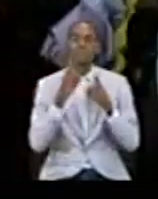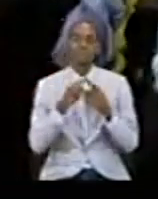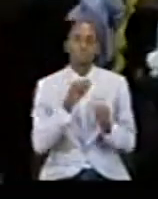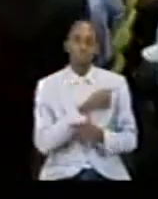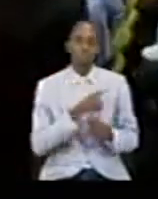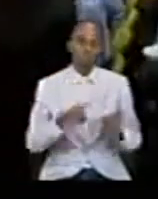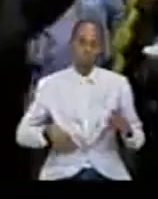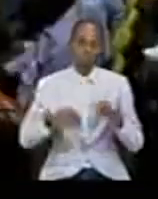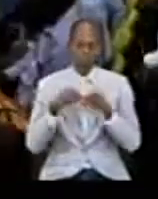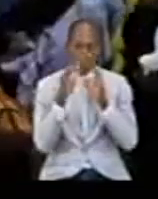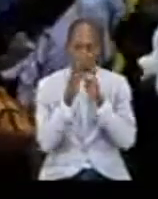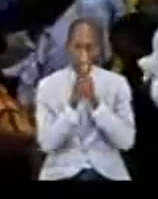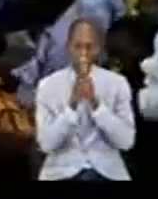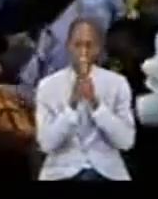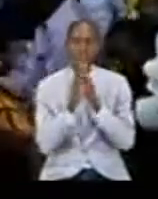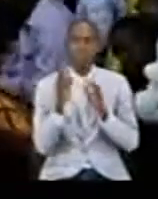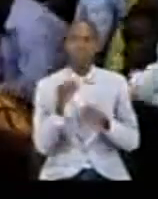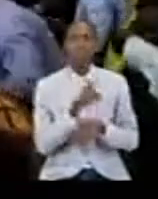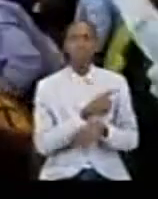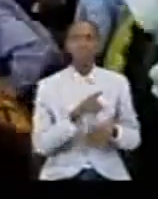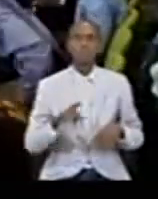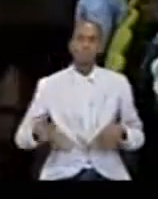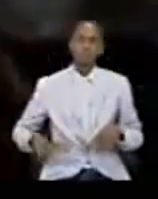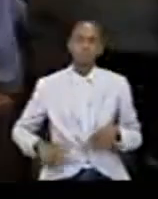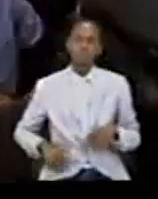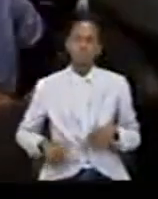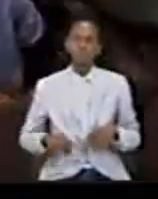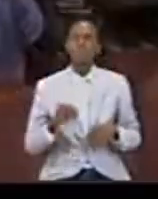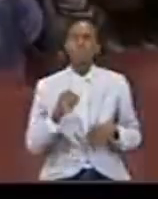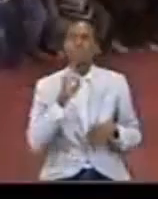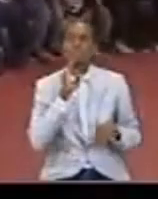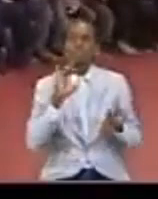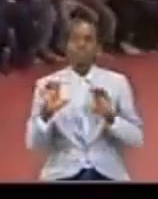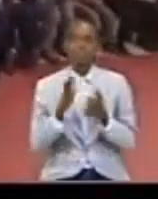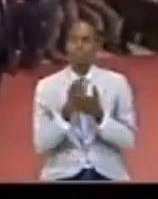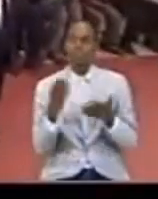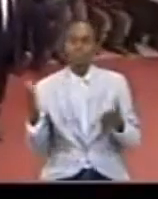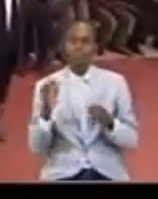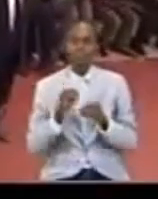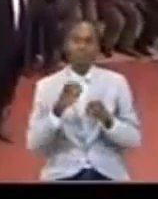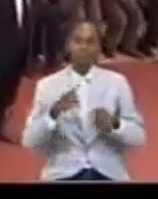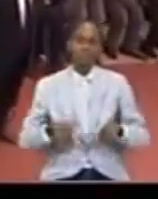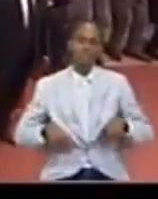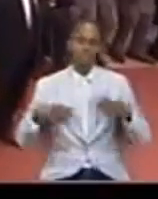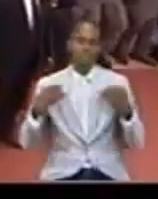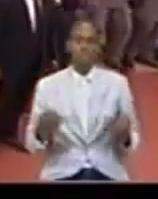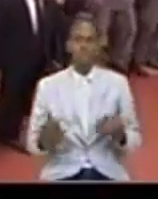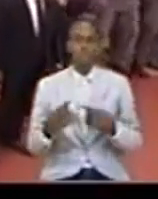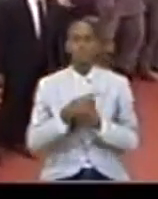Lord. The Lord is doing something in your life today.